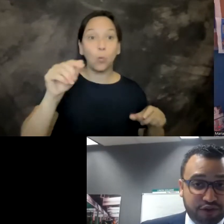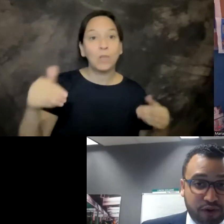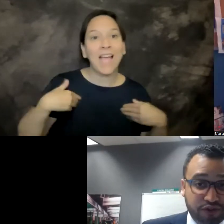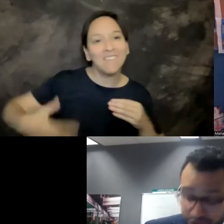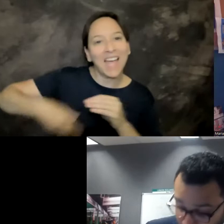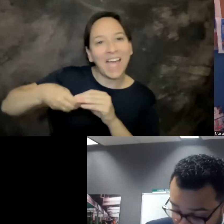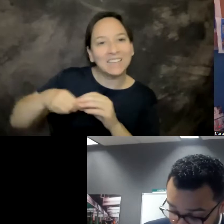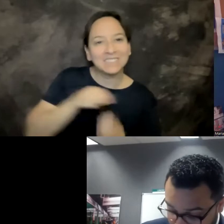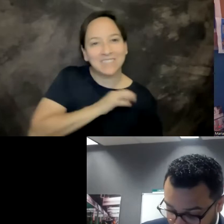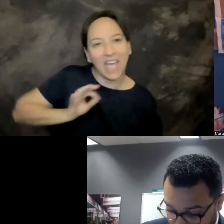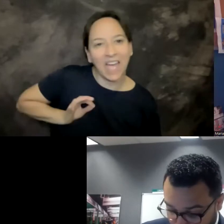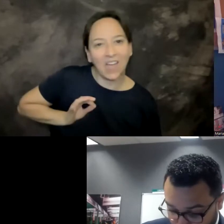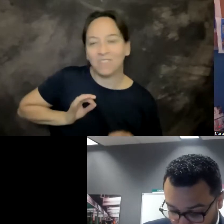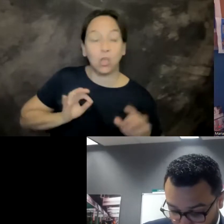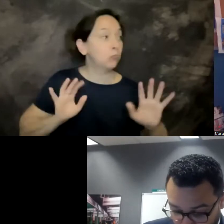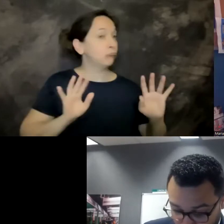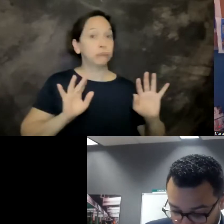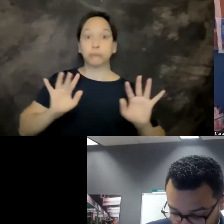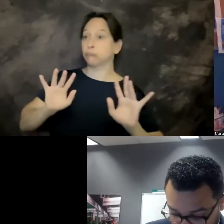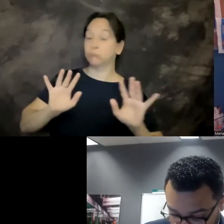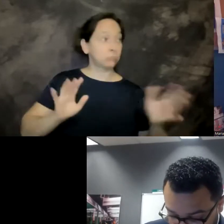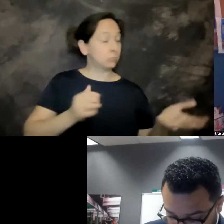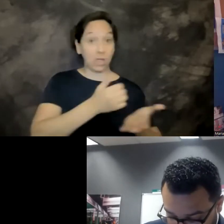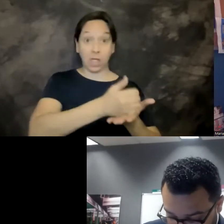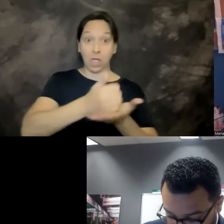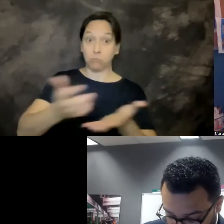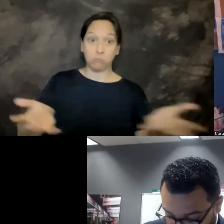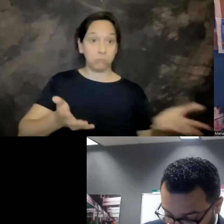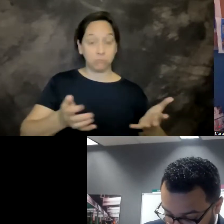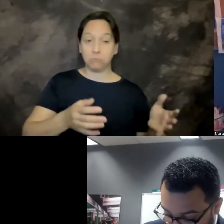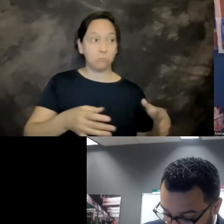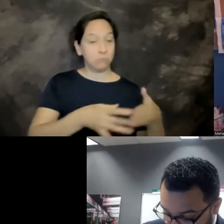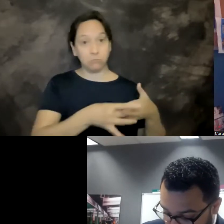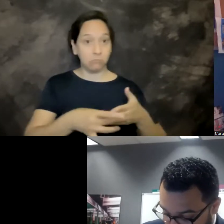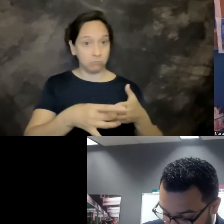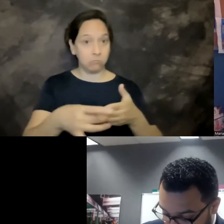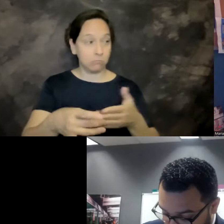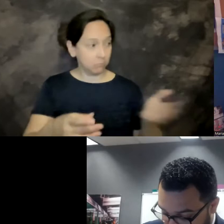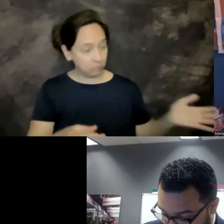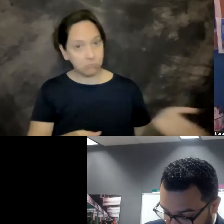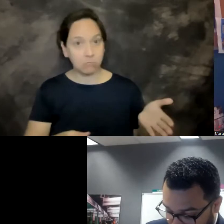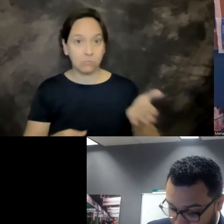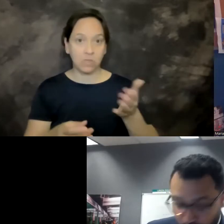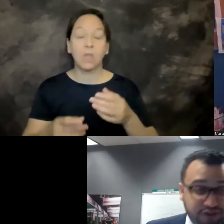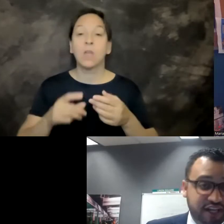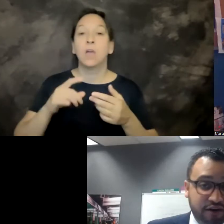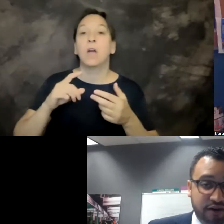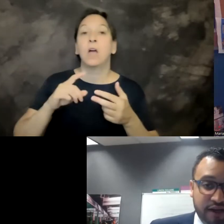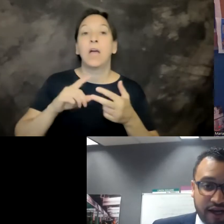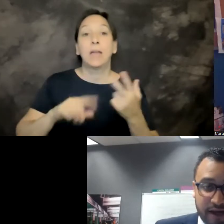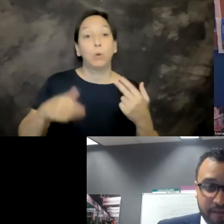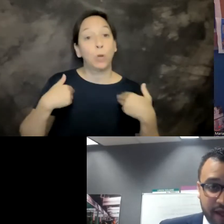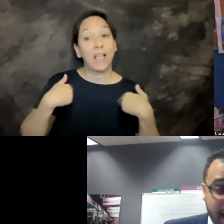riders throughout their journey. We will also be having a call